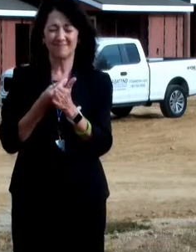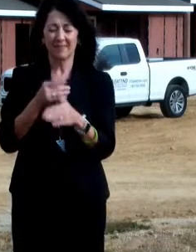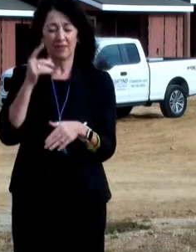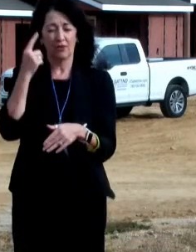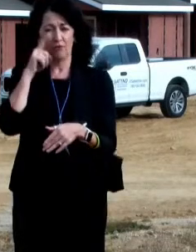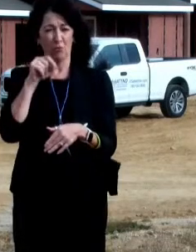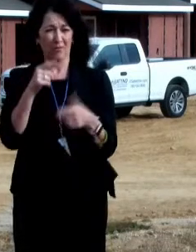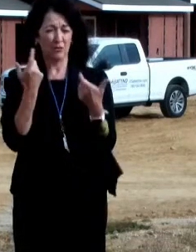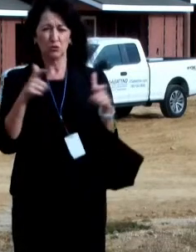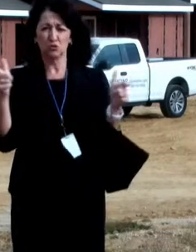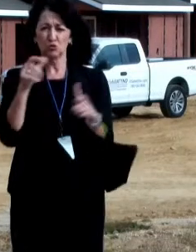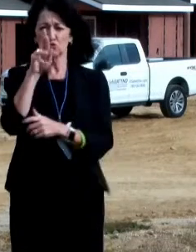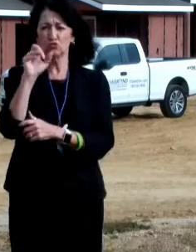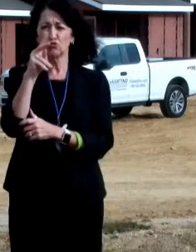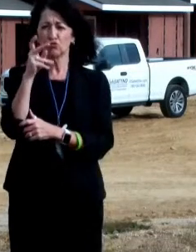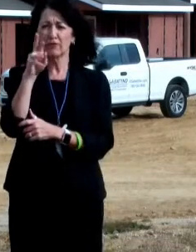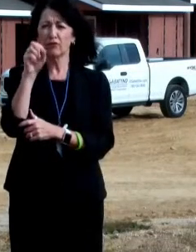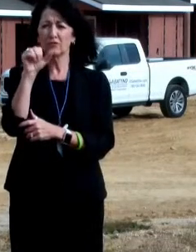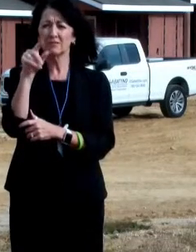project.